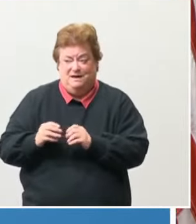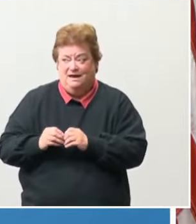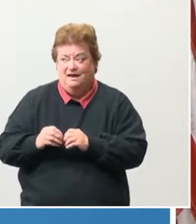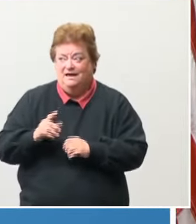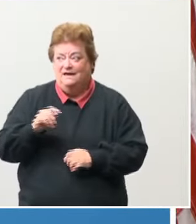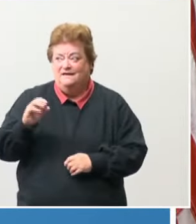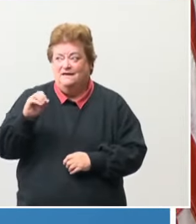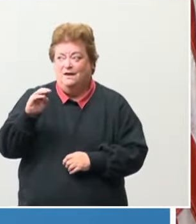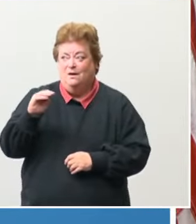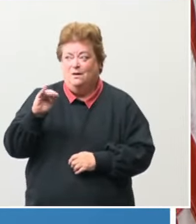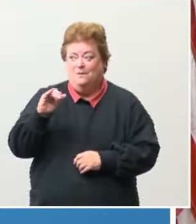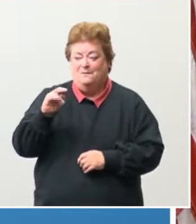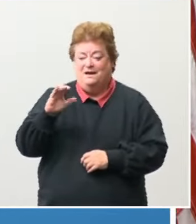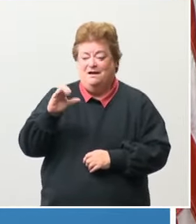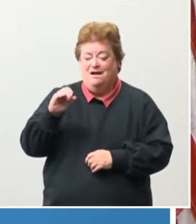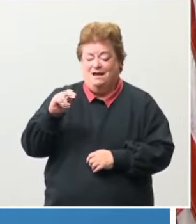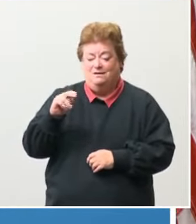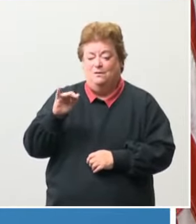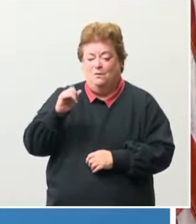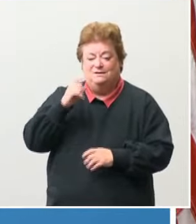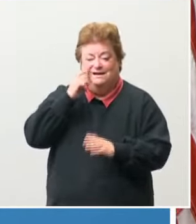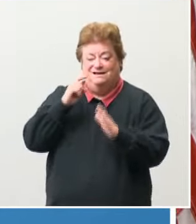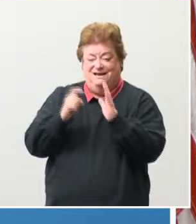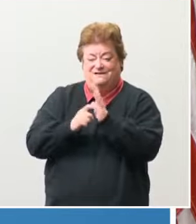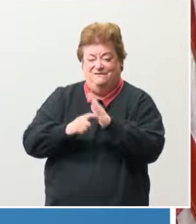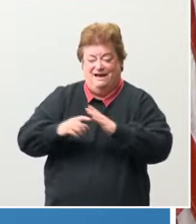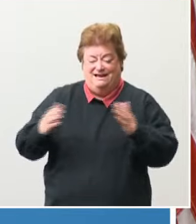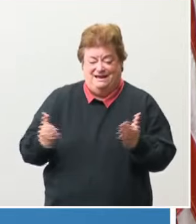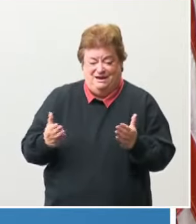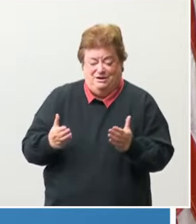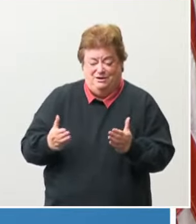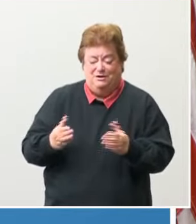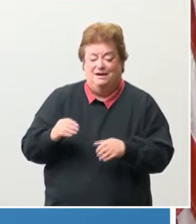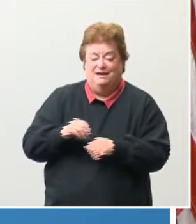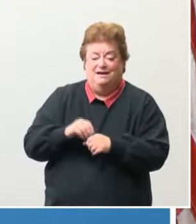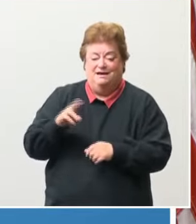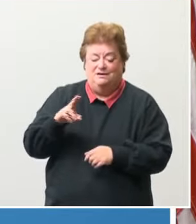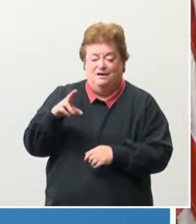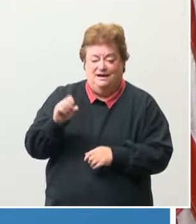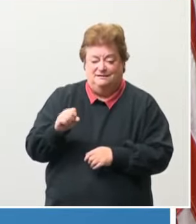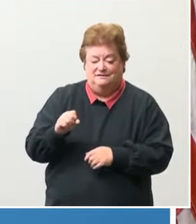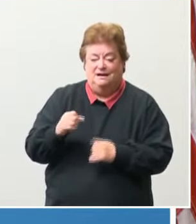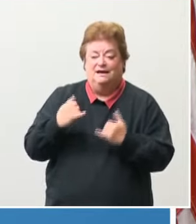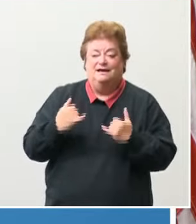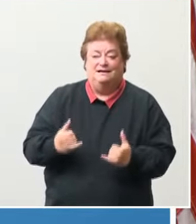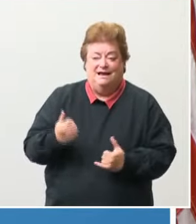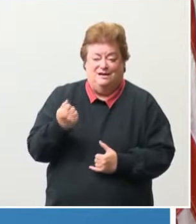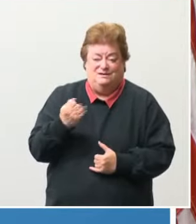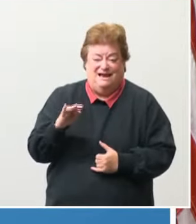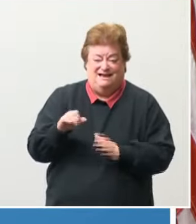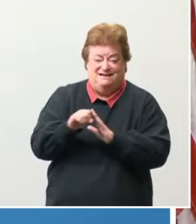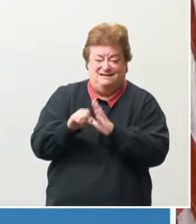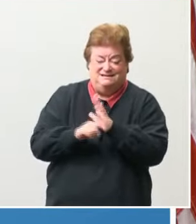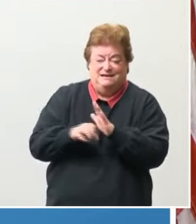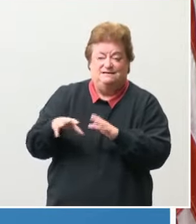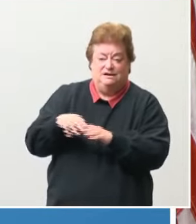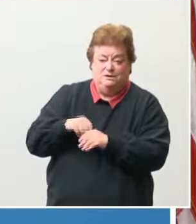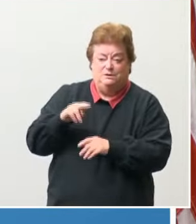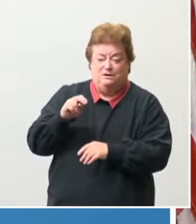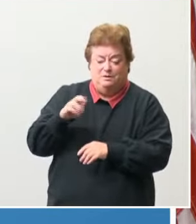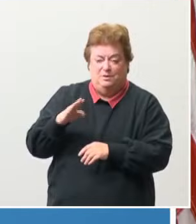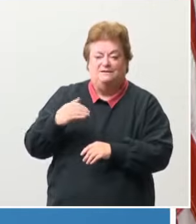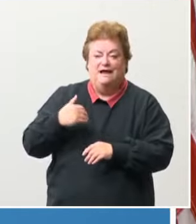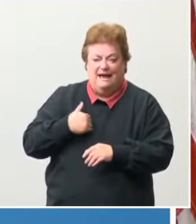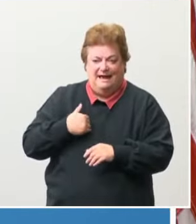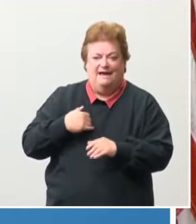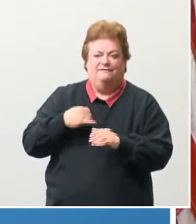was identified in the United States. As of today, 19 states, including Nebraska, have reported cases.